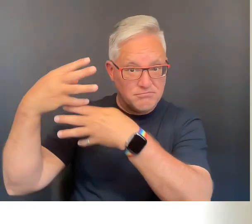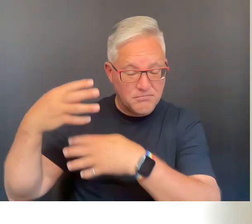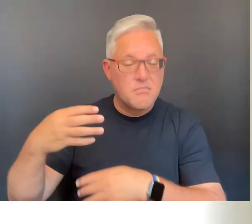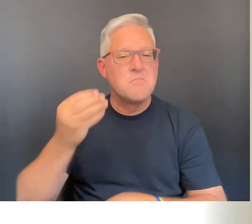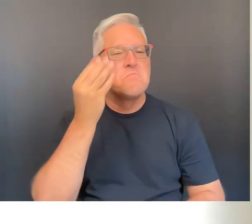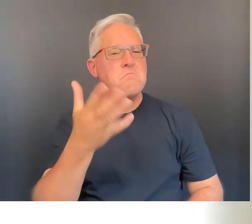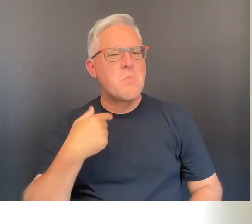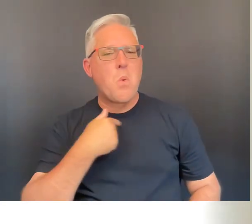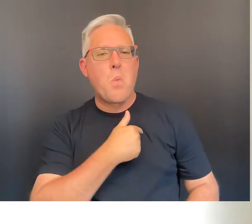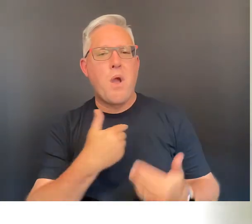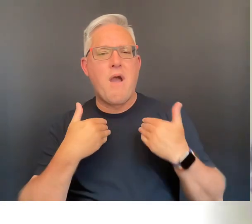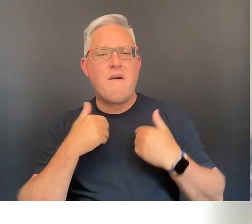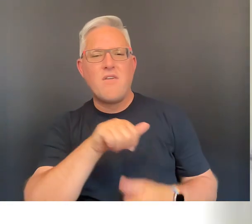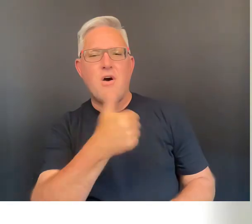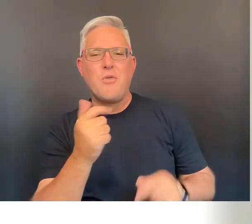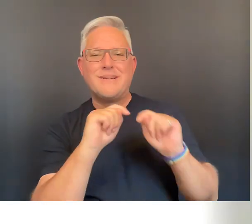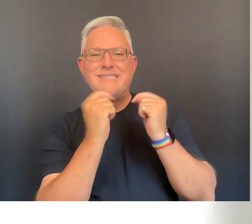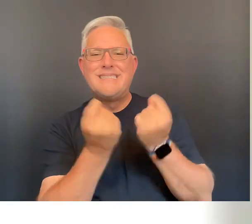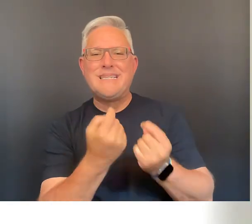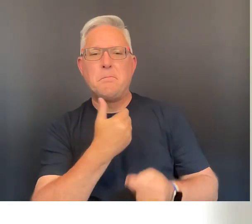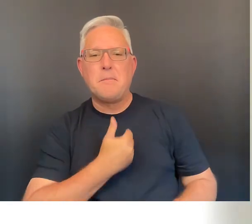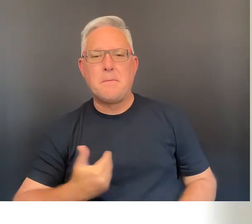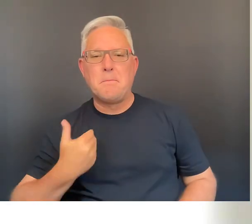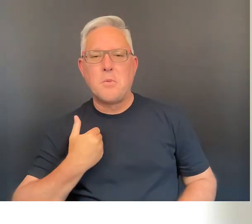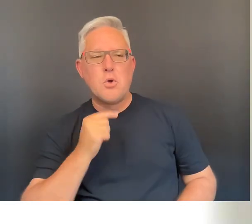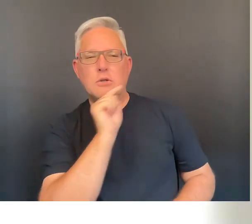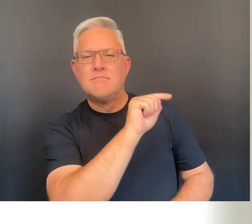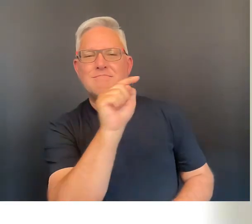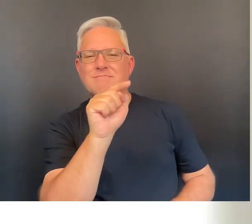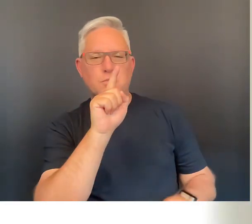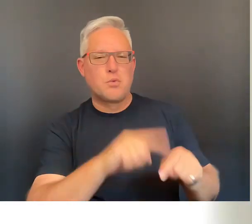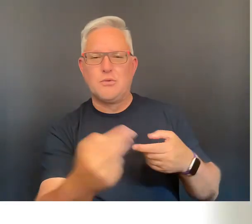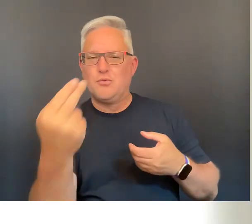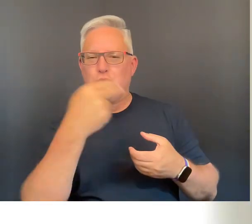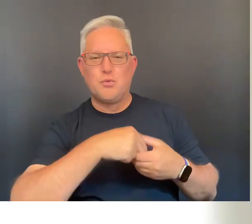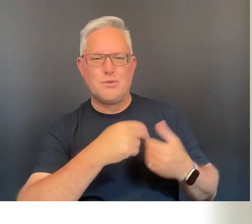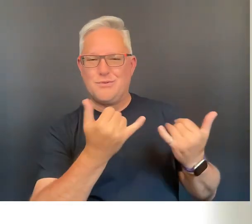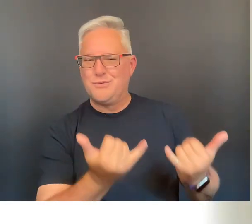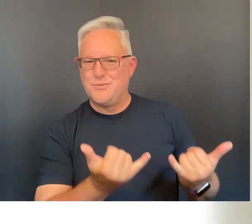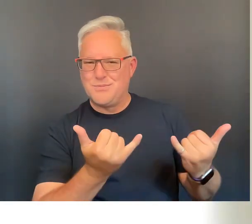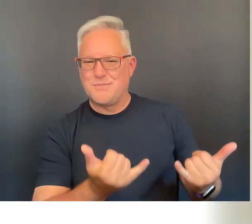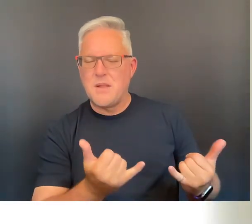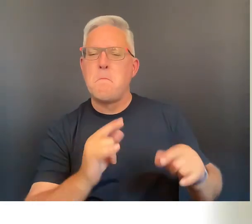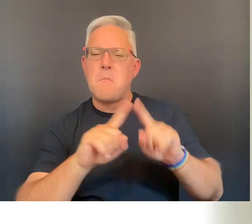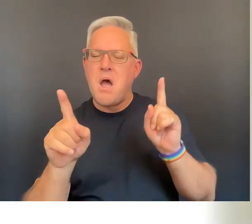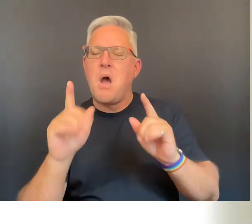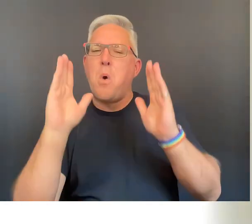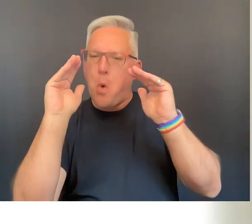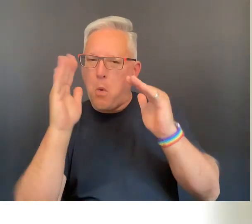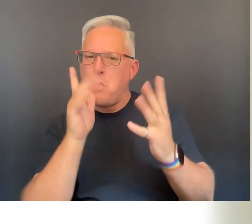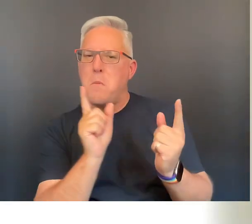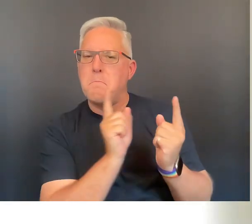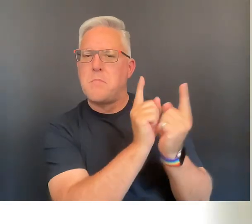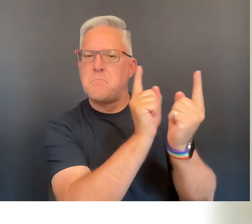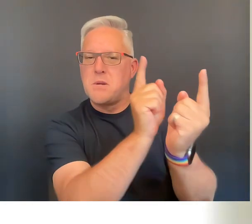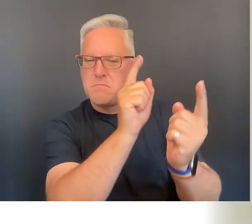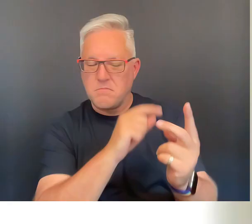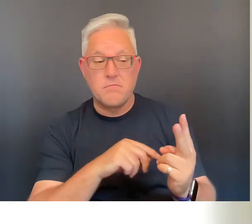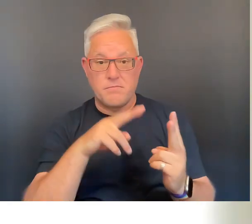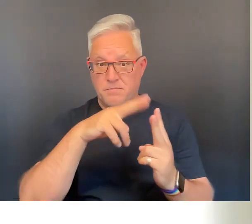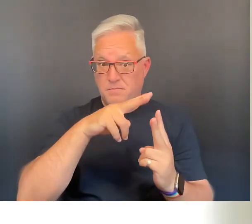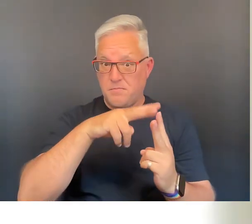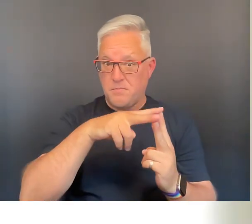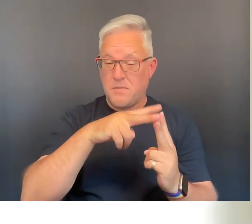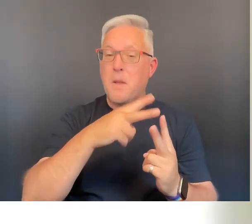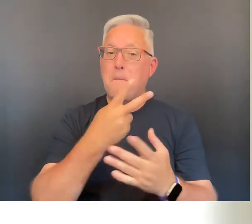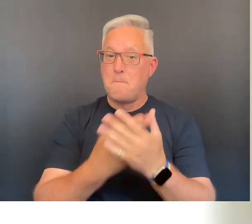have a couple other team members who weren't able to join us on our Lunch and Learn, and so I hope you'll get to meet them at other points.